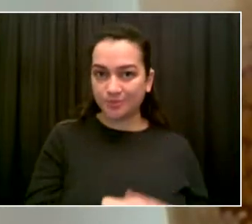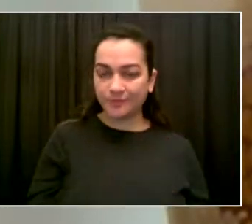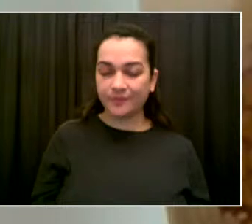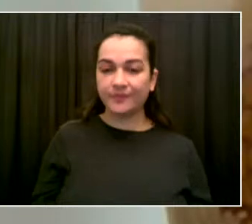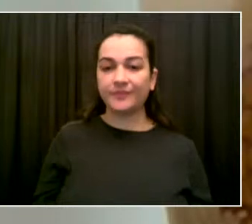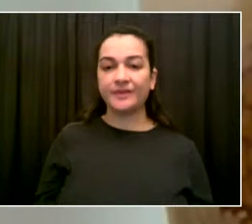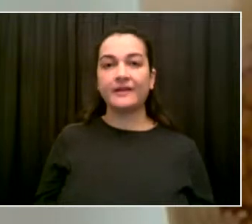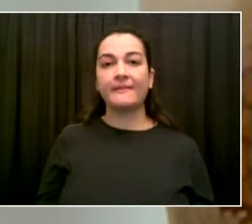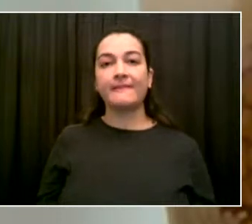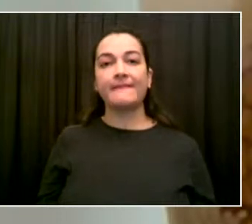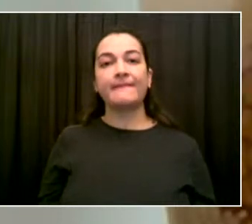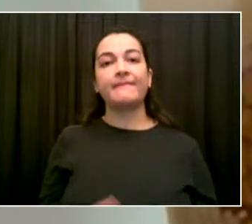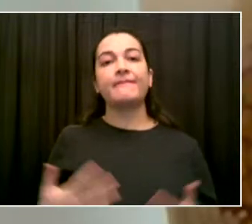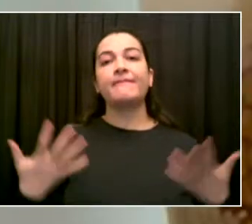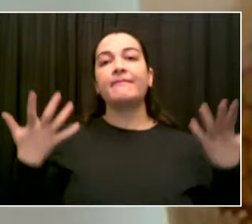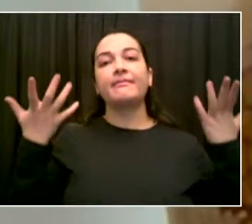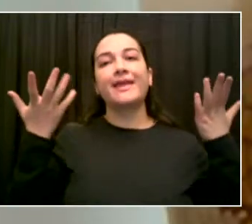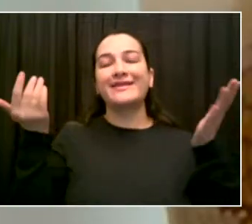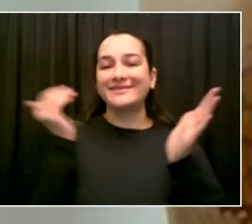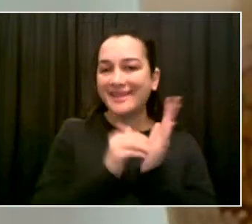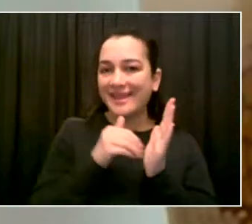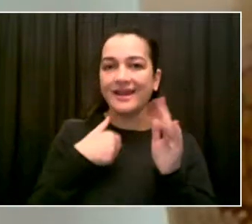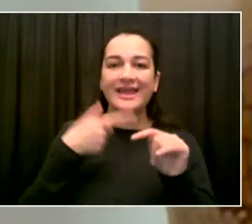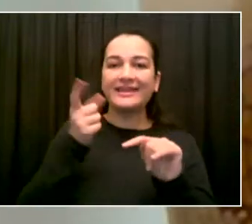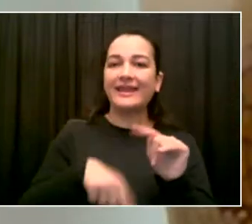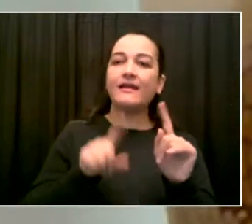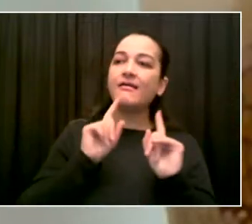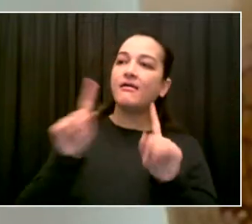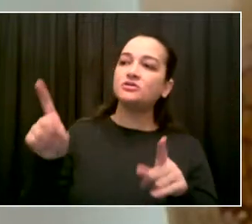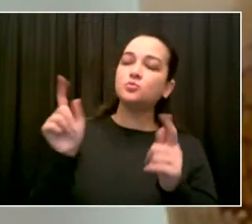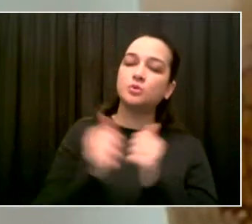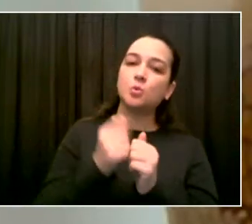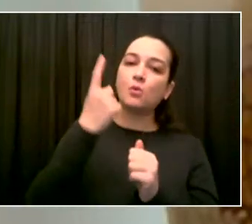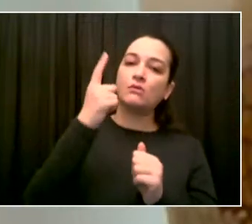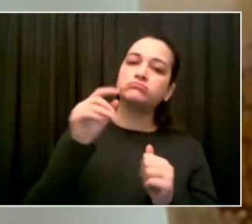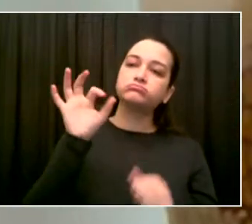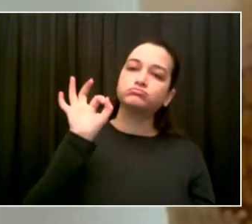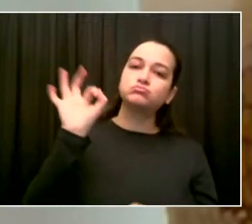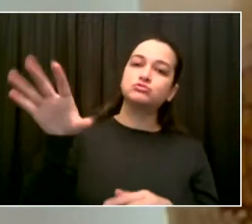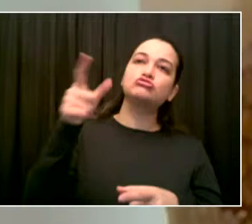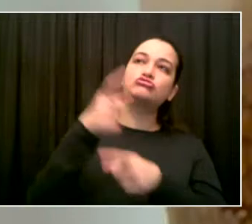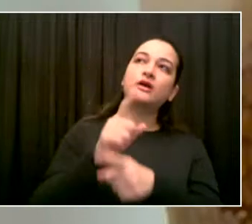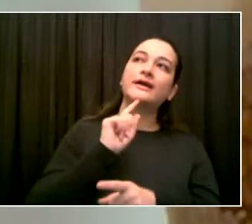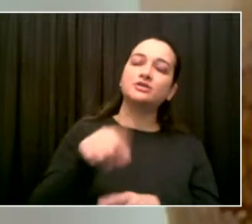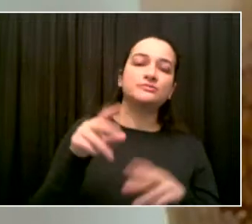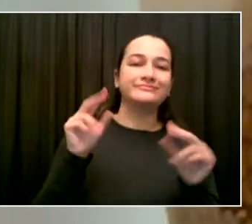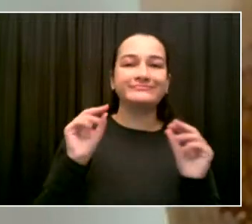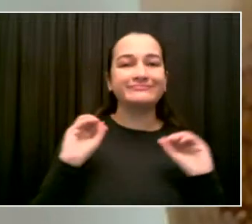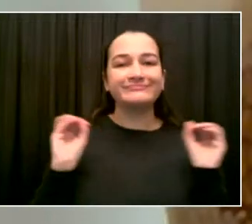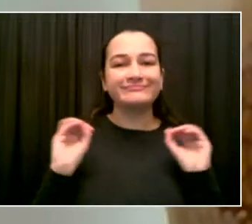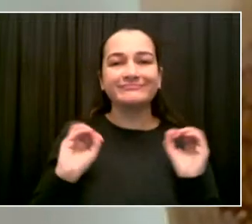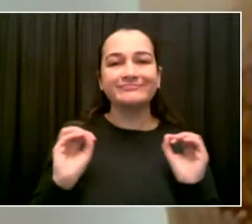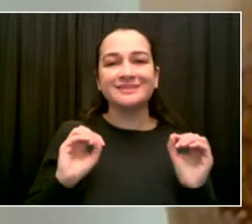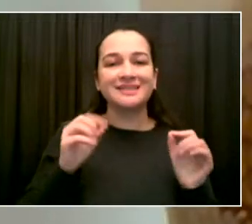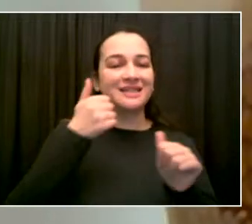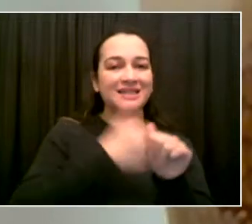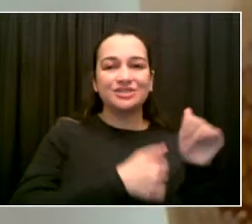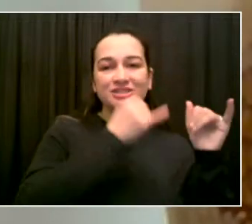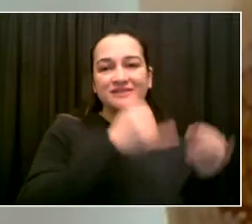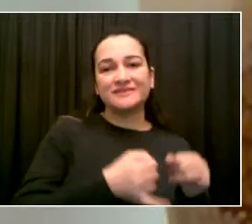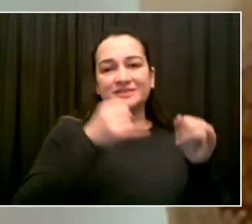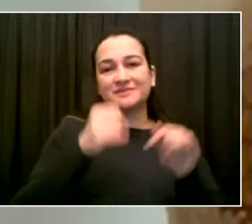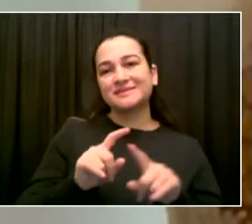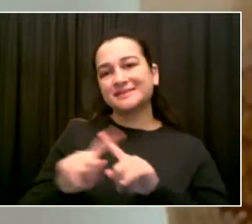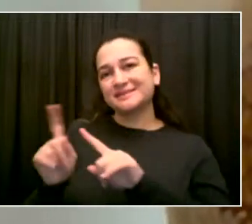staff from the health department, from the test and trace corps, and from the school system, all working together in a situation room so they